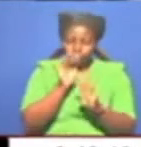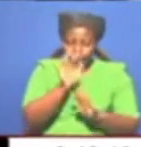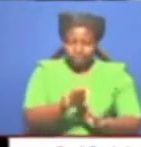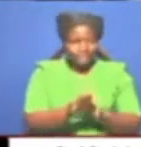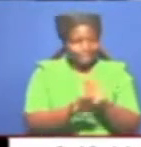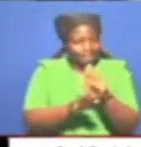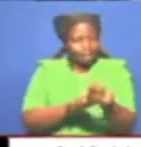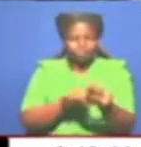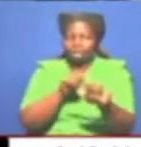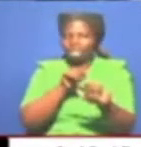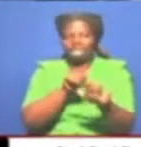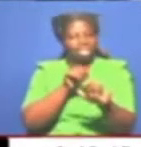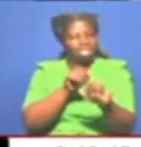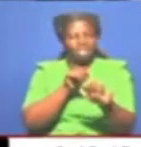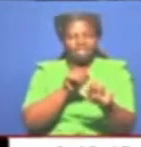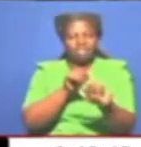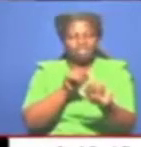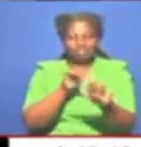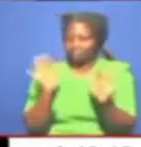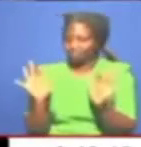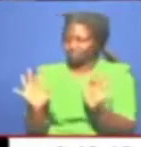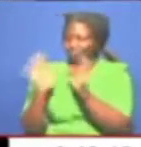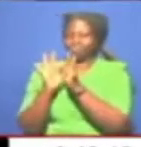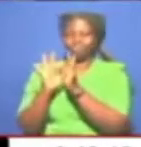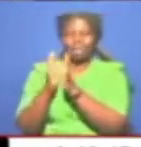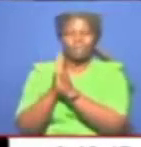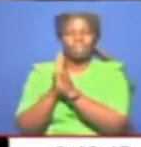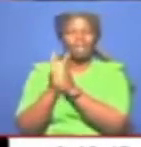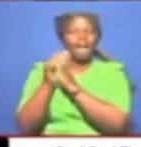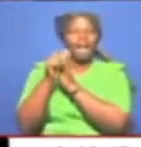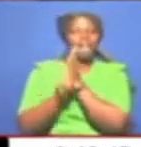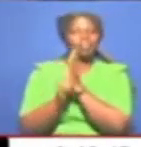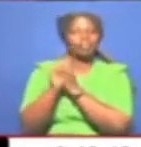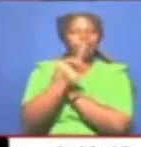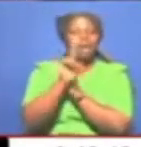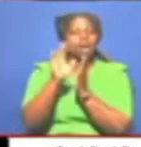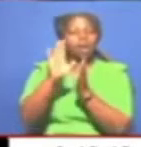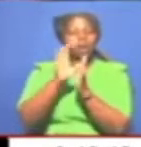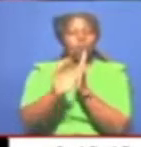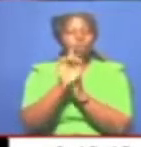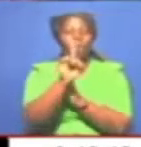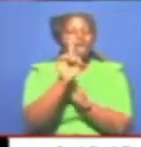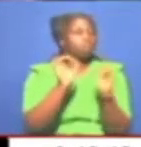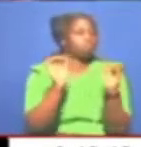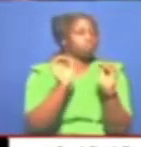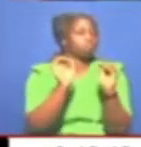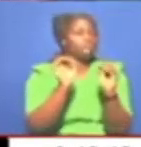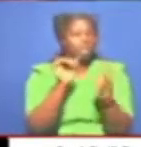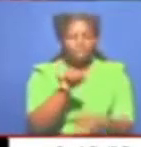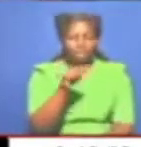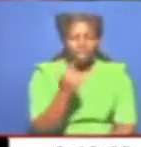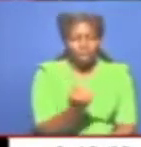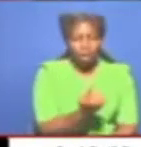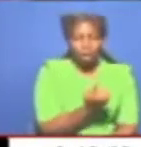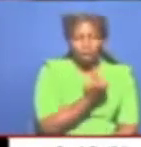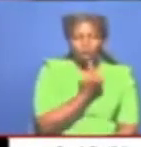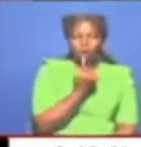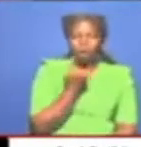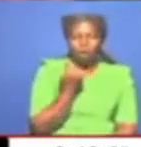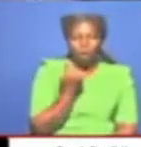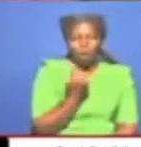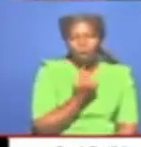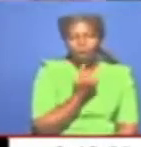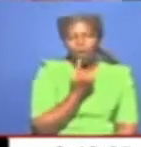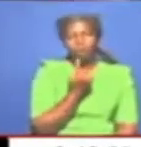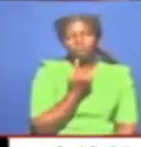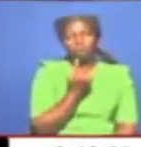is not in harmony with Article 1, Clause 1. That is not only in accordance with this constitution,